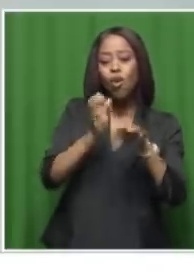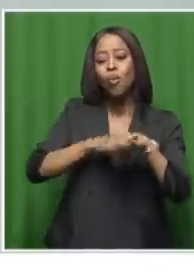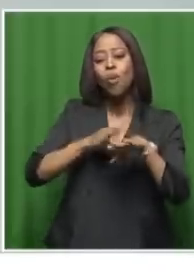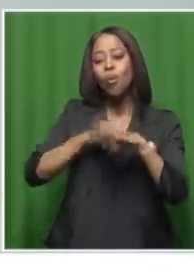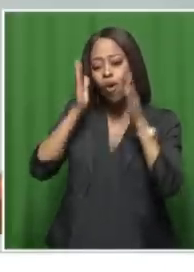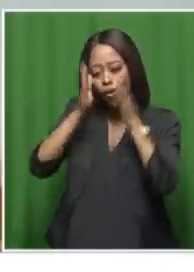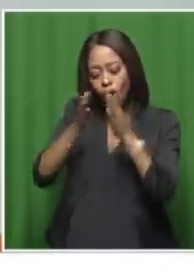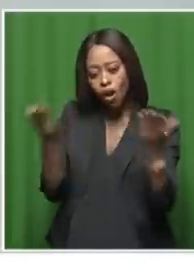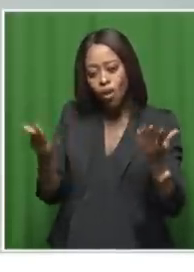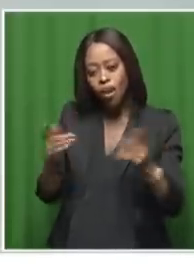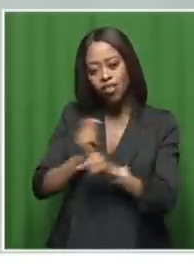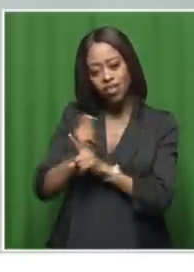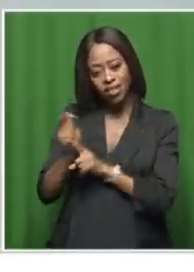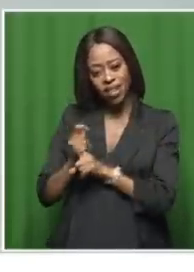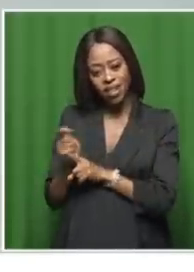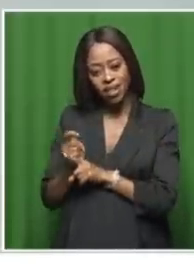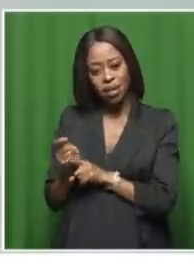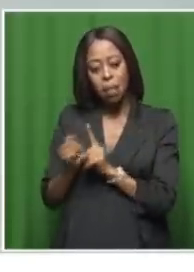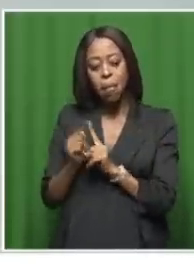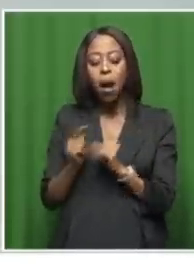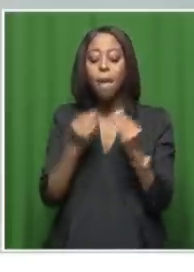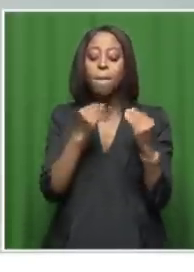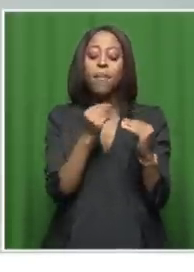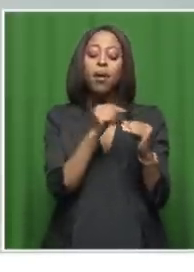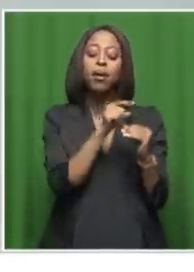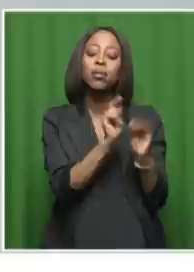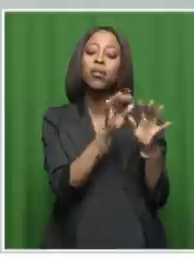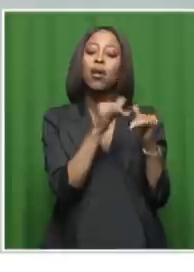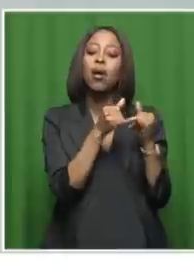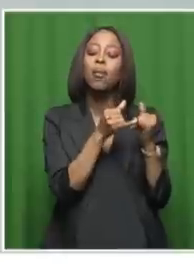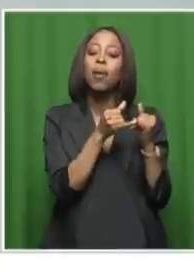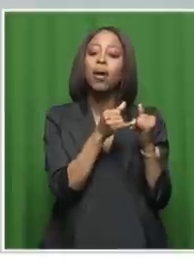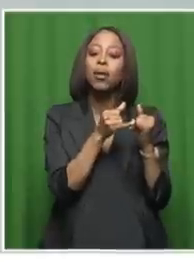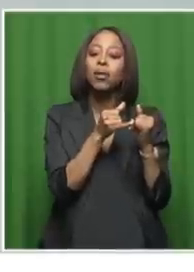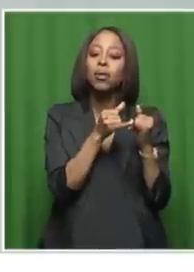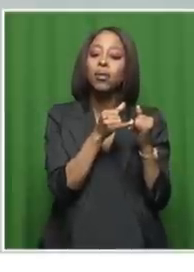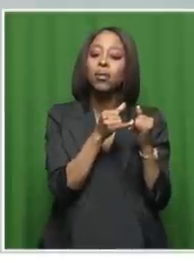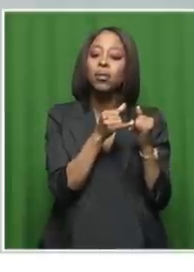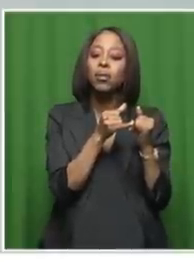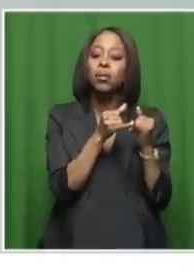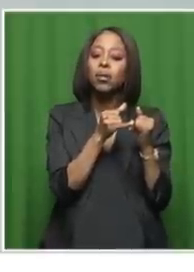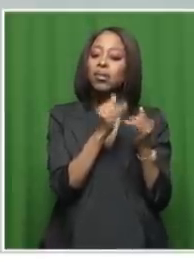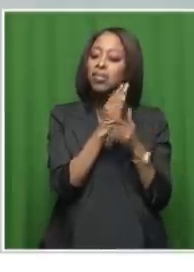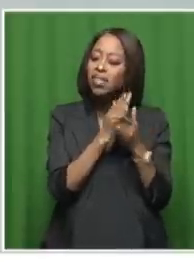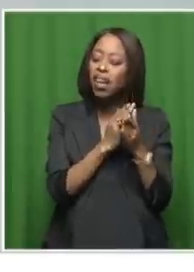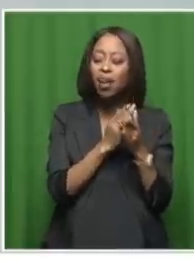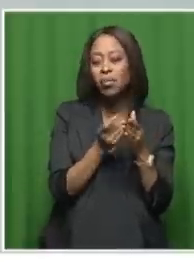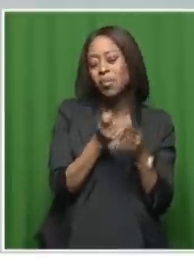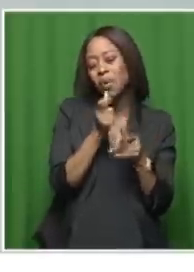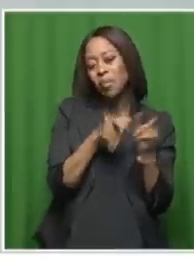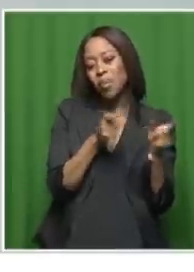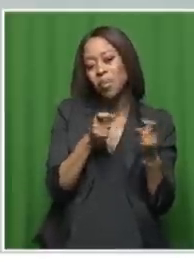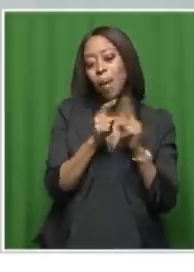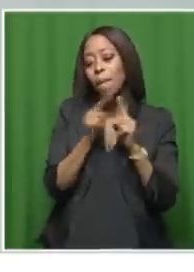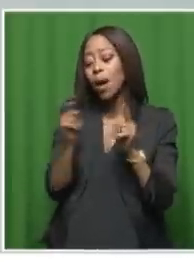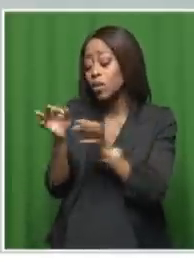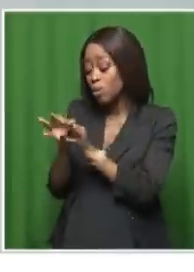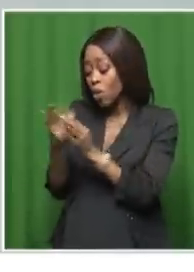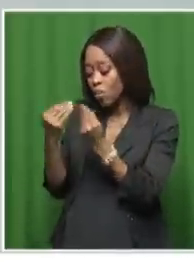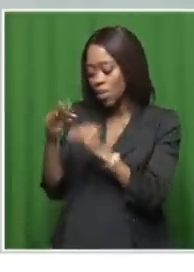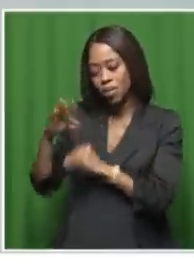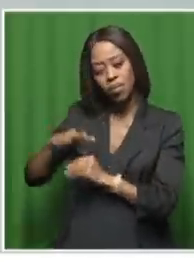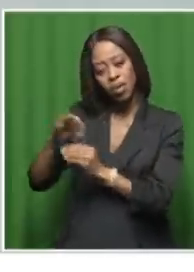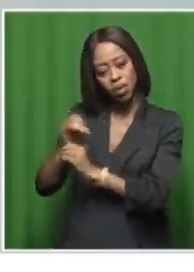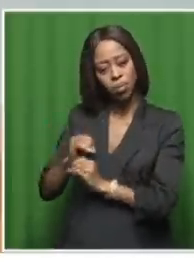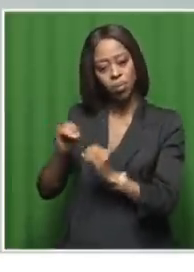again, benefiting the corporates than a thin layer of training providers at the expense of the SMMEs themselves. You can go to the Department